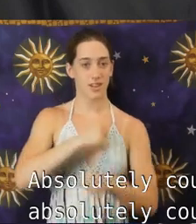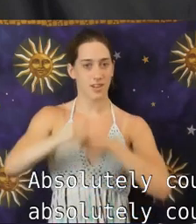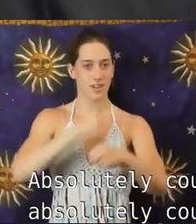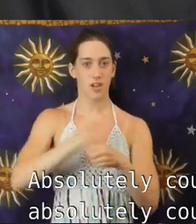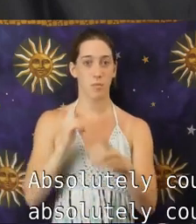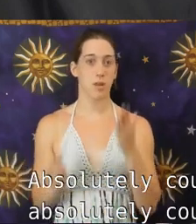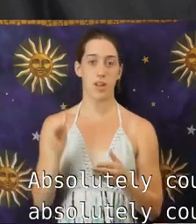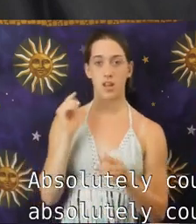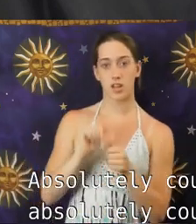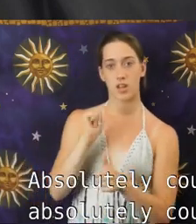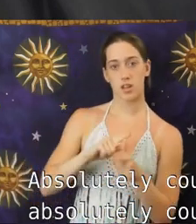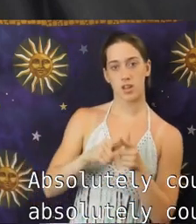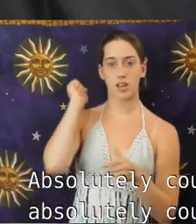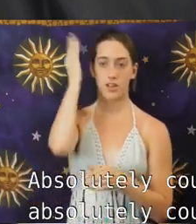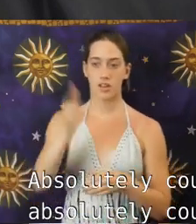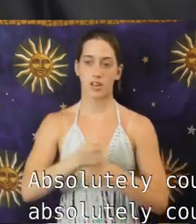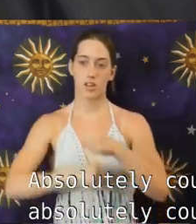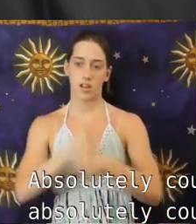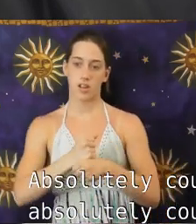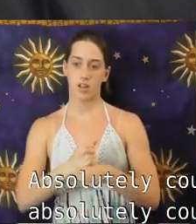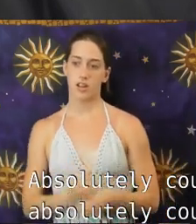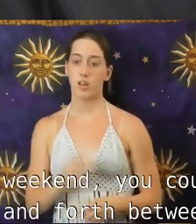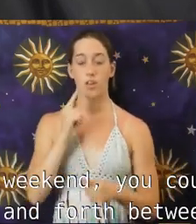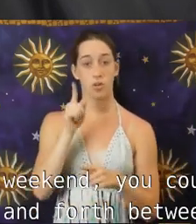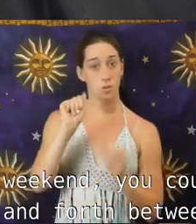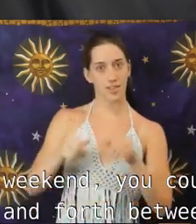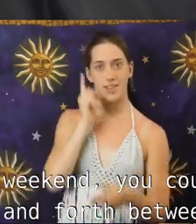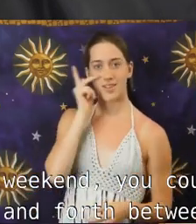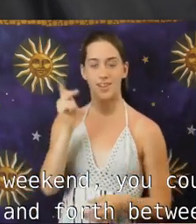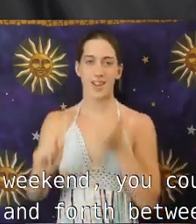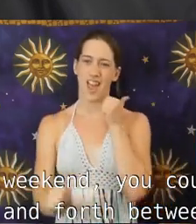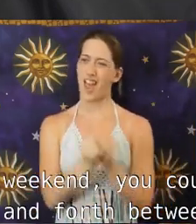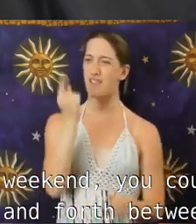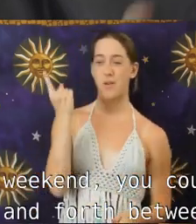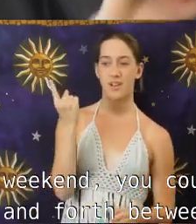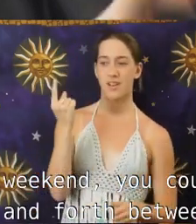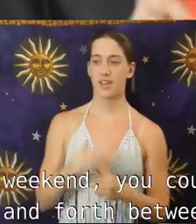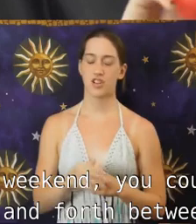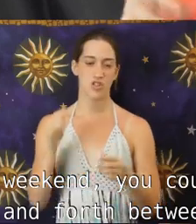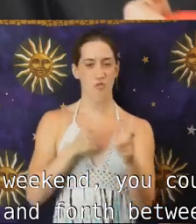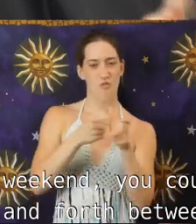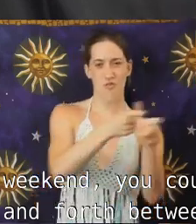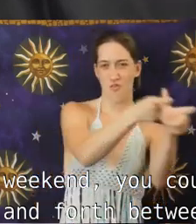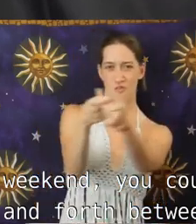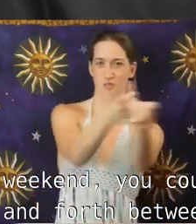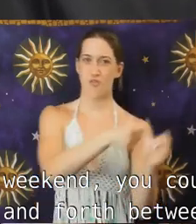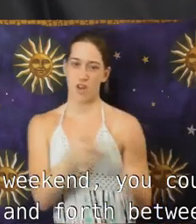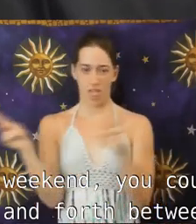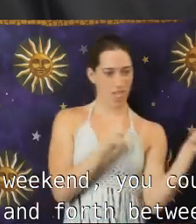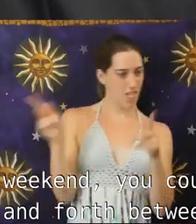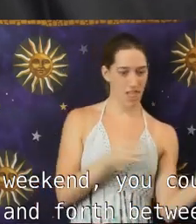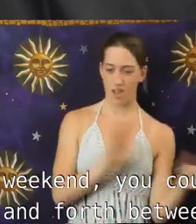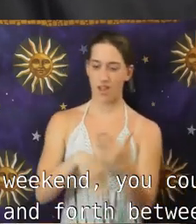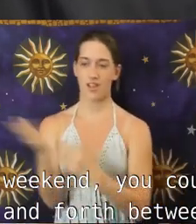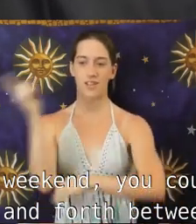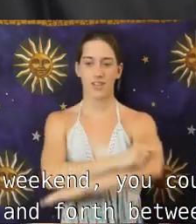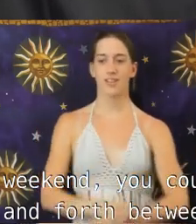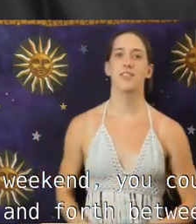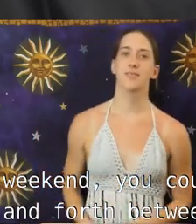If you absolutely could not miss anybody that was going that weekend, you could see everybody because you just run back and forth between the 2